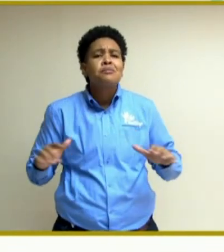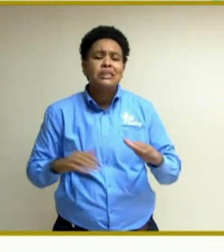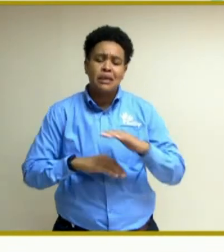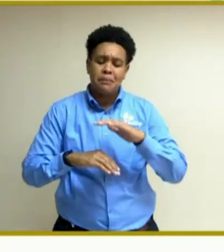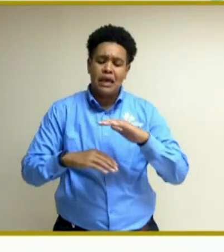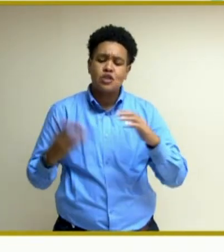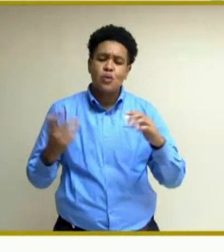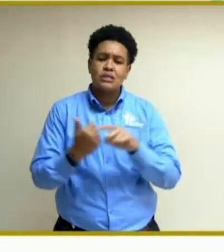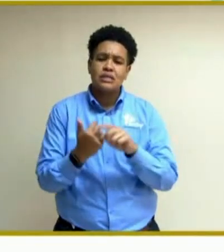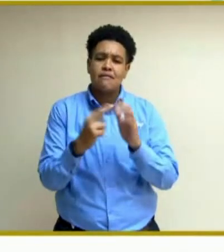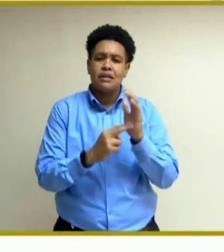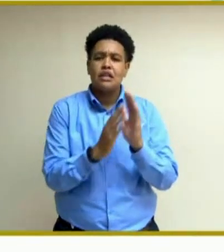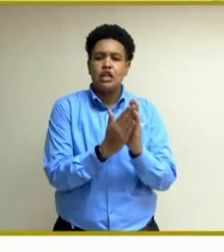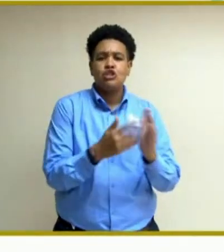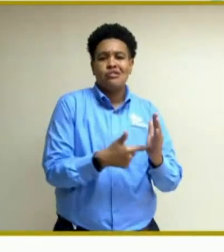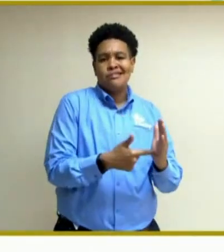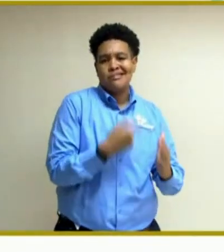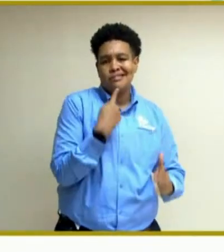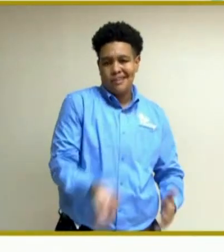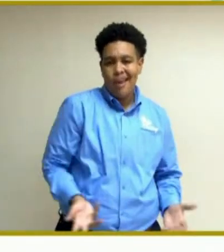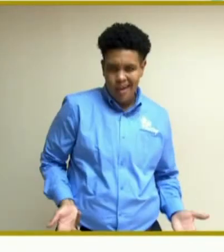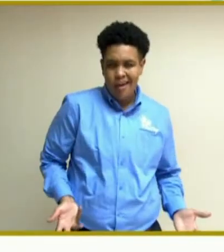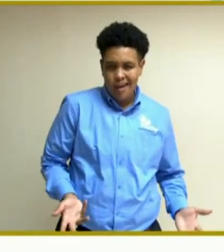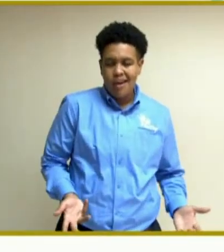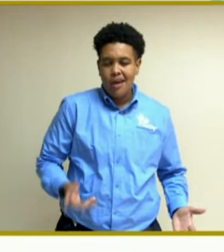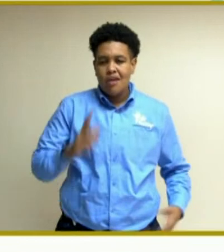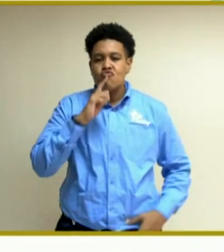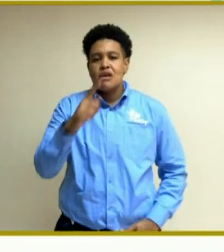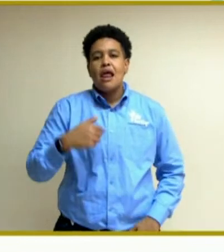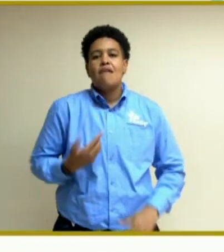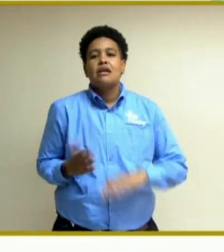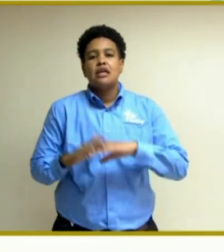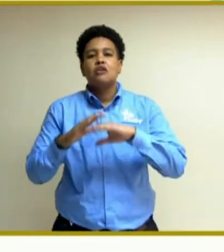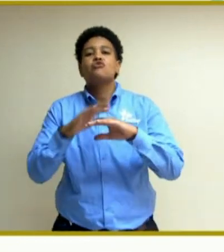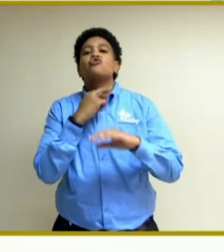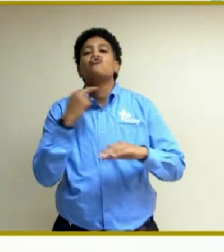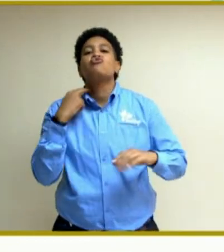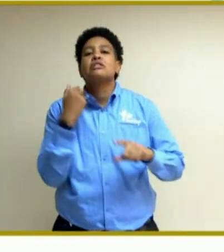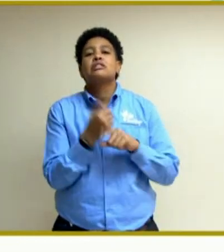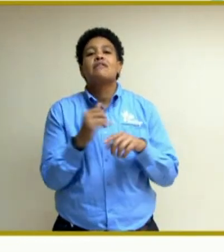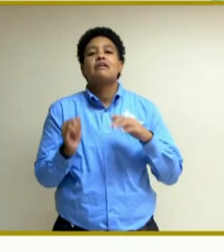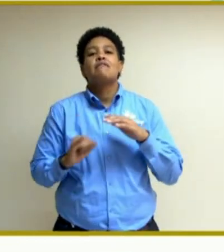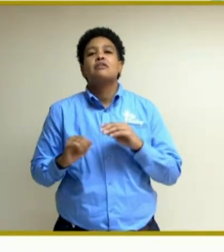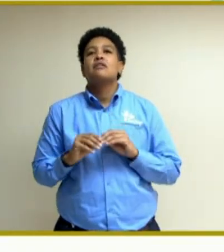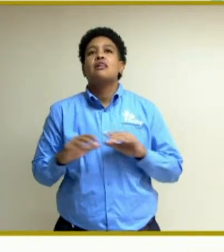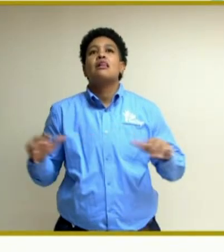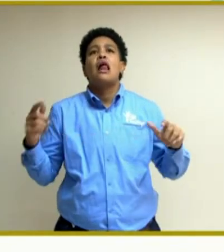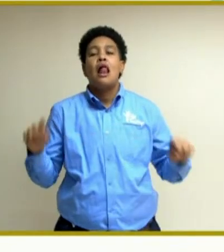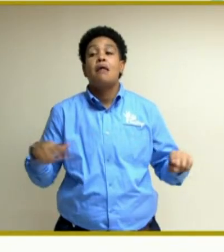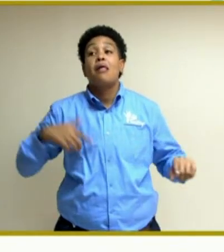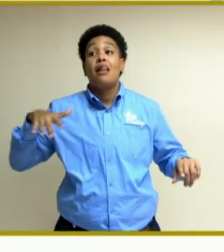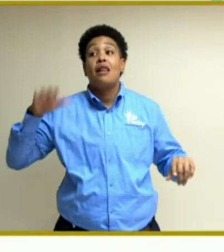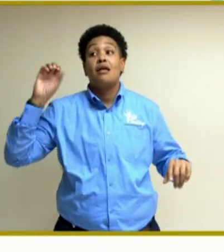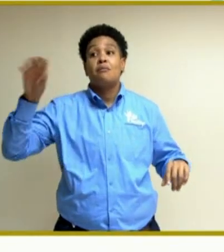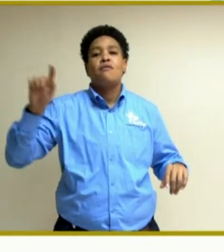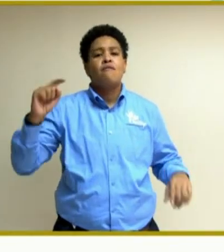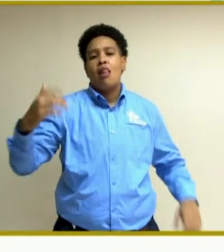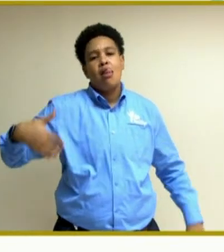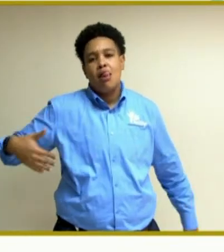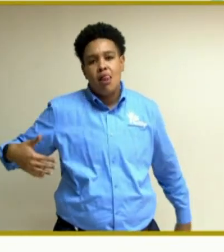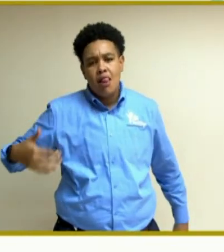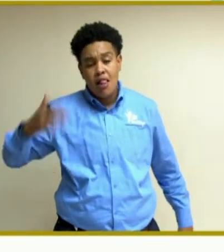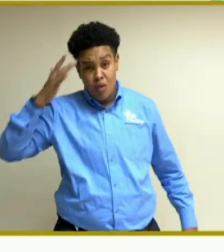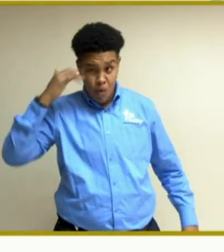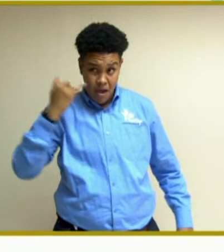what the literature is saying, and there is an increased risk of reinfection. I didn't put this one first because if